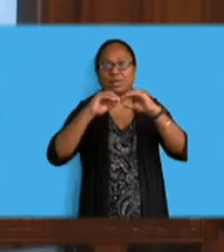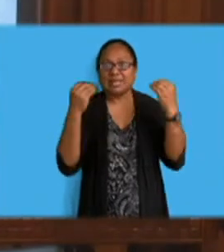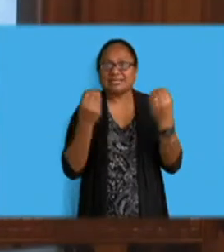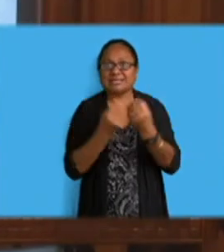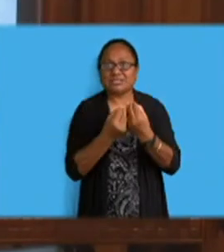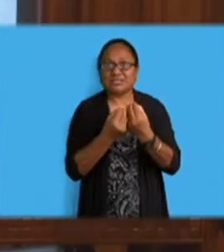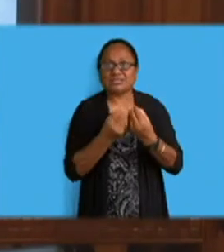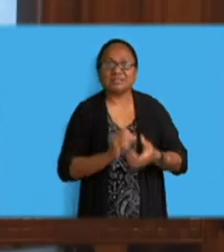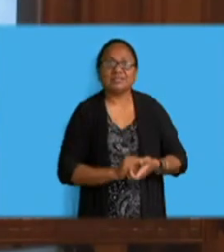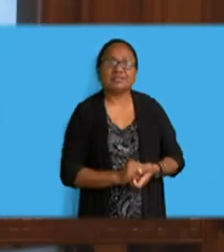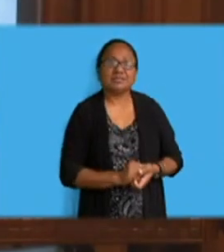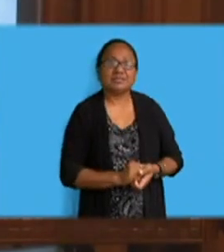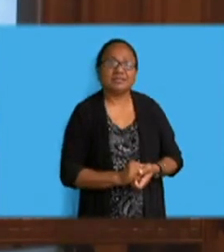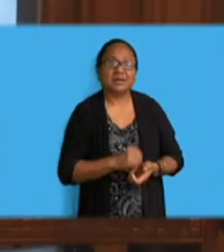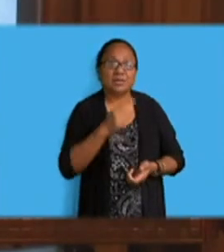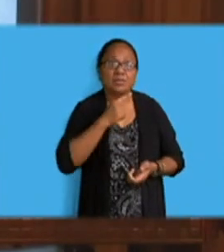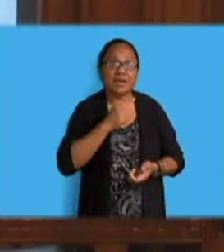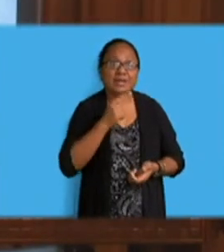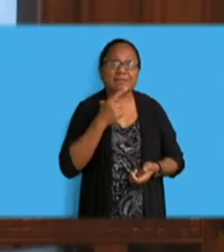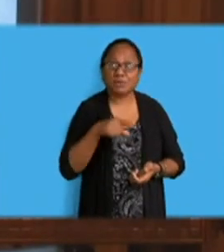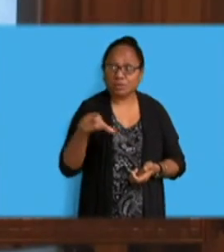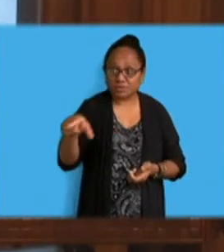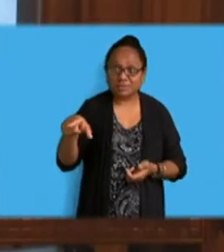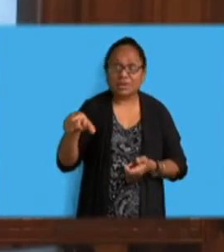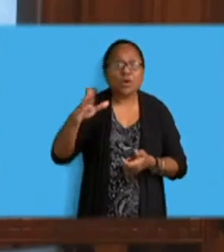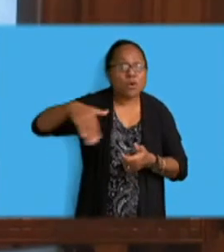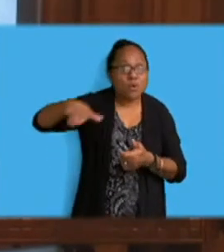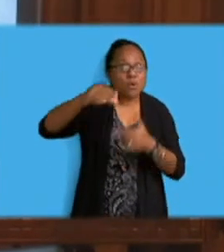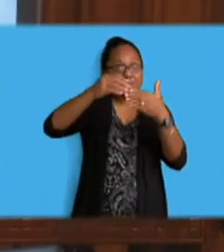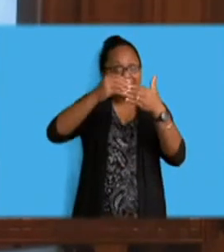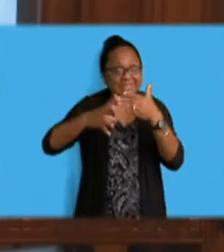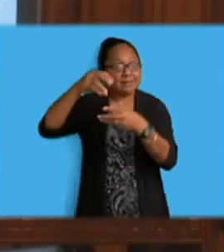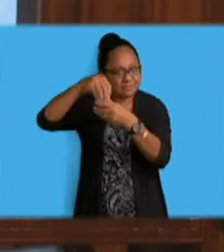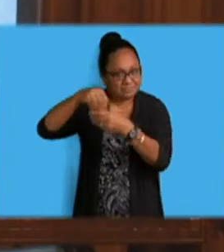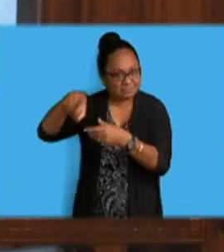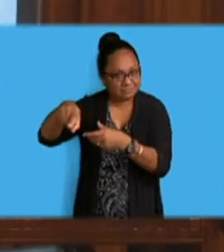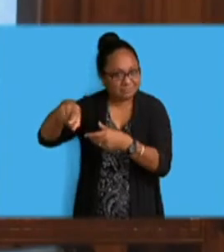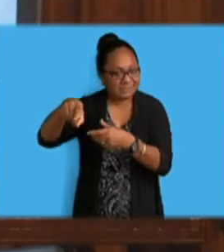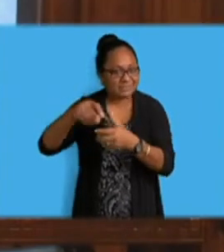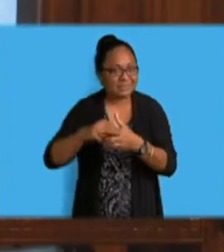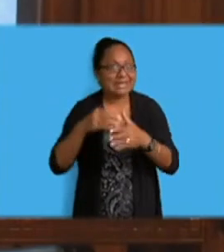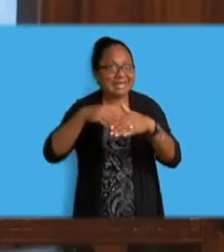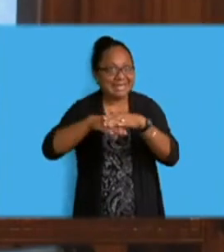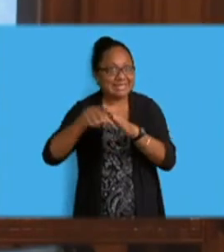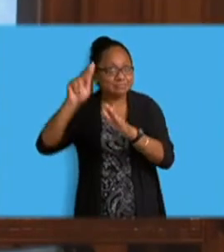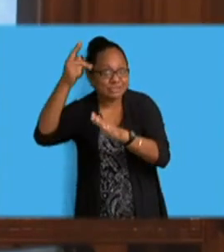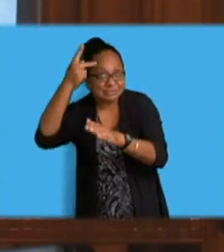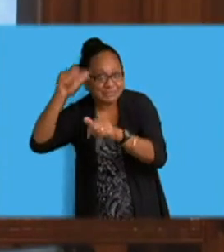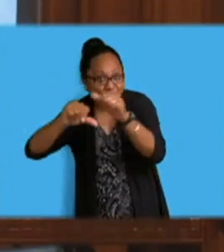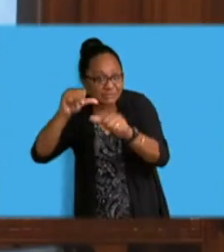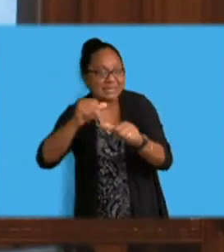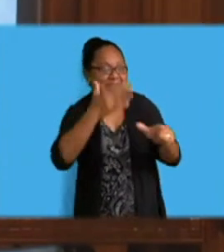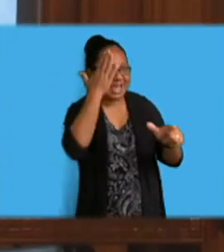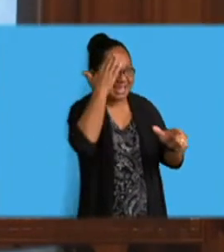the body of all the leaders of the schools, the head teachers and the